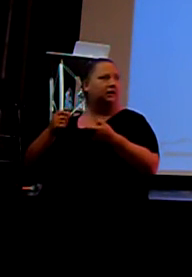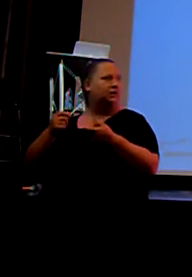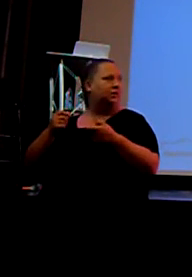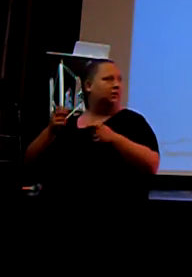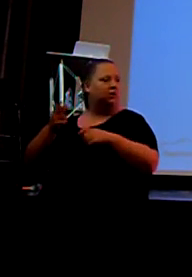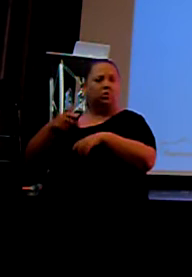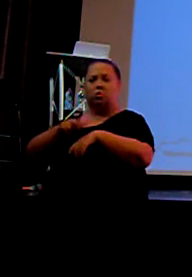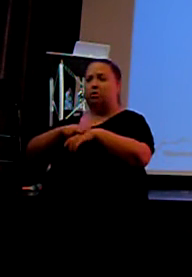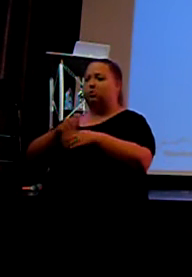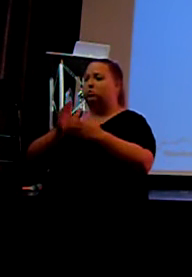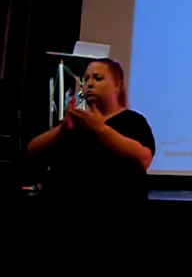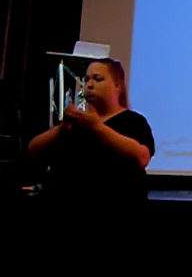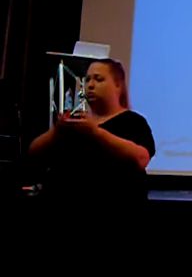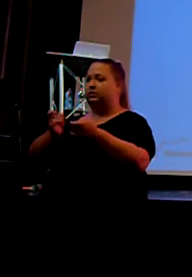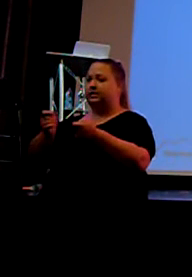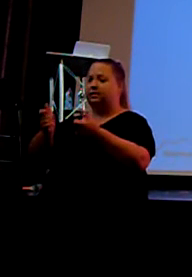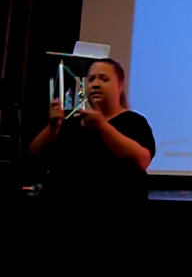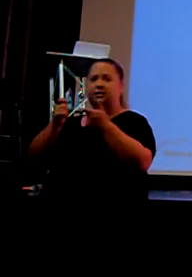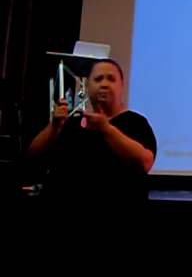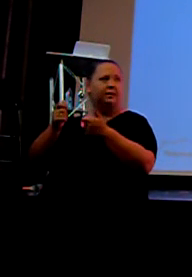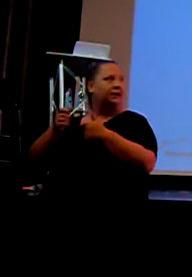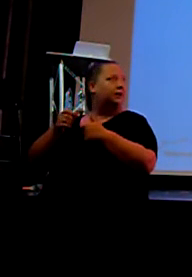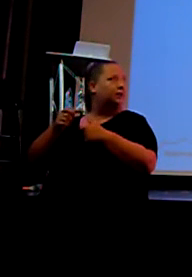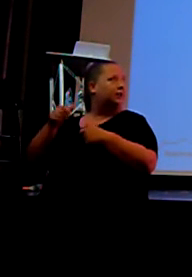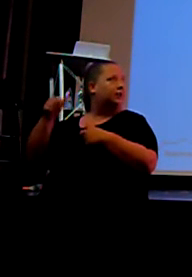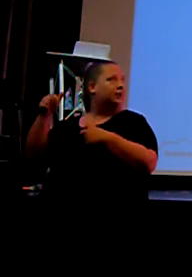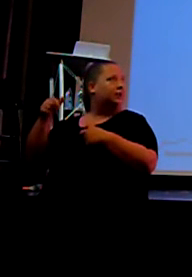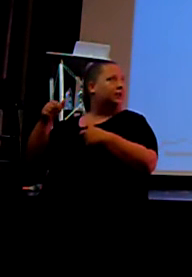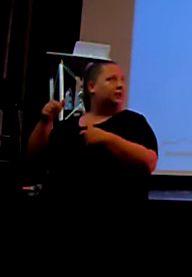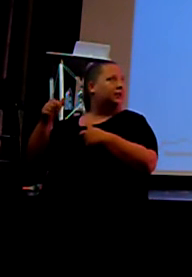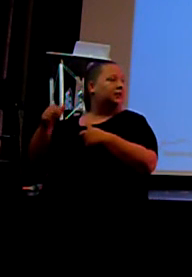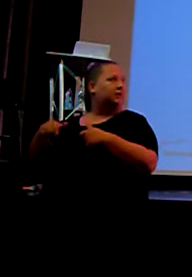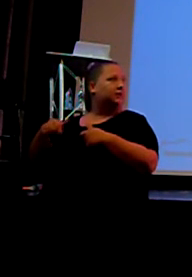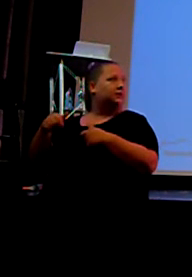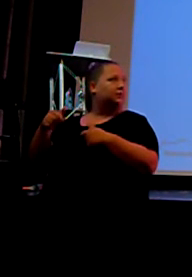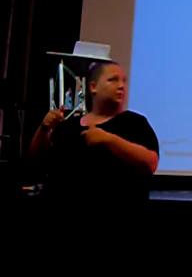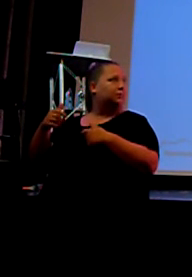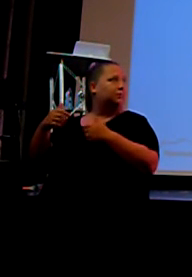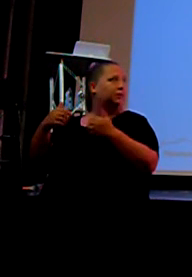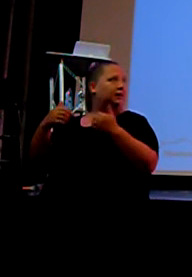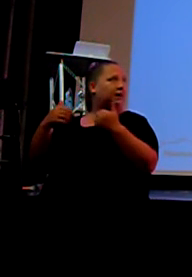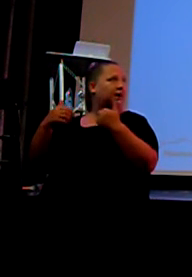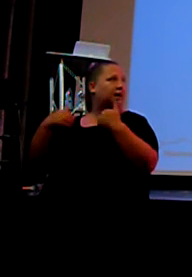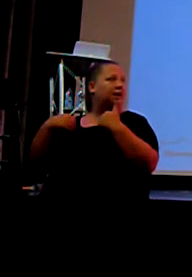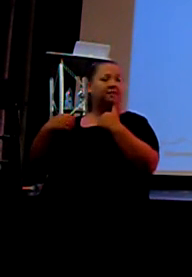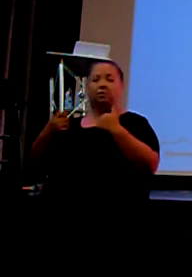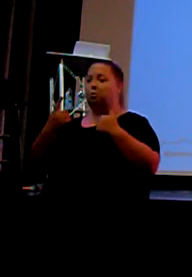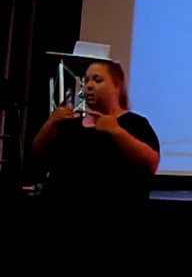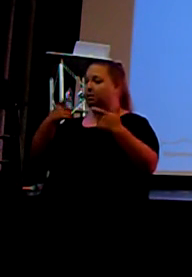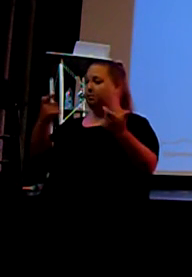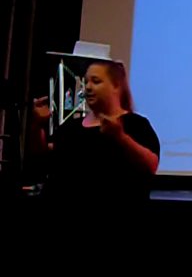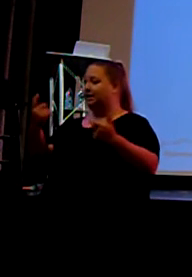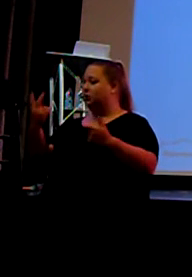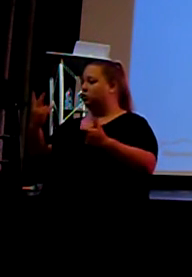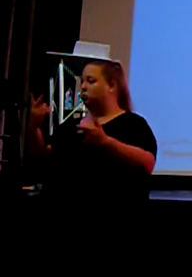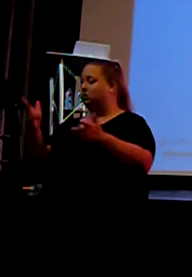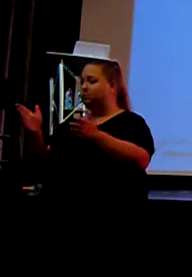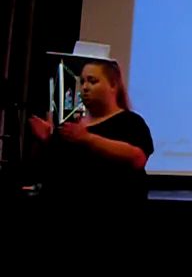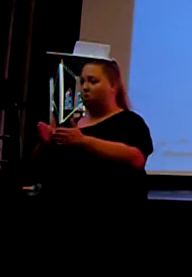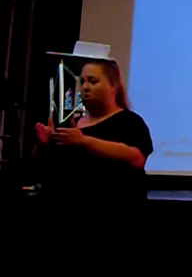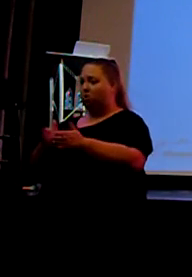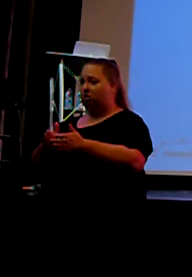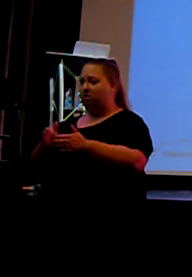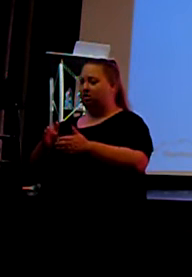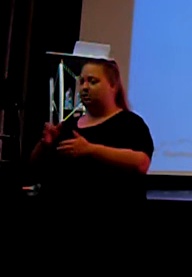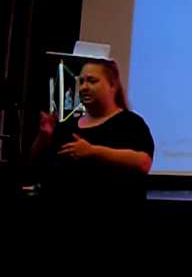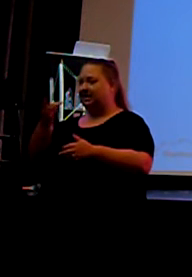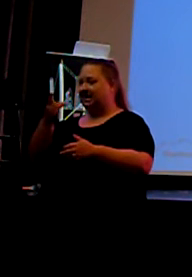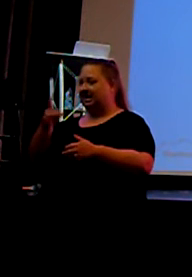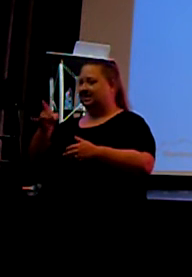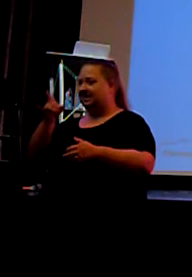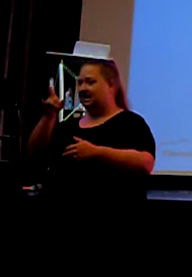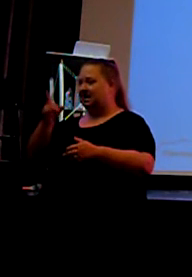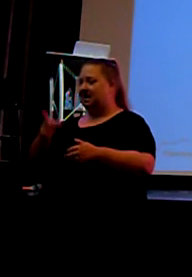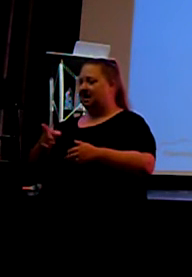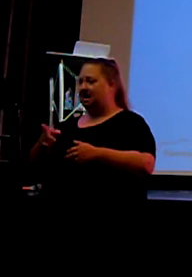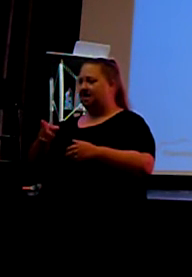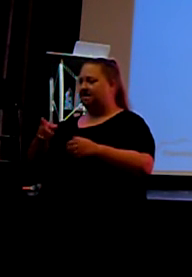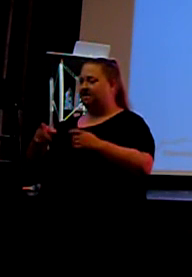yes. This one we have now, one big and two small, so that's about 18 and a half plus